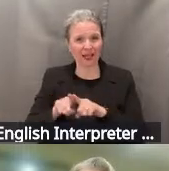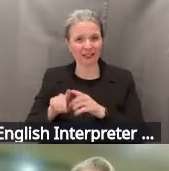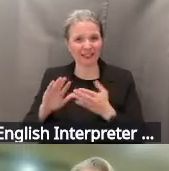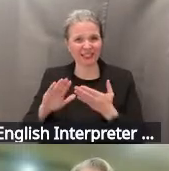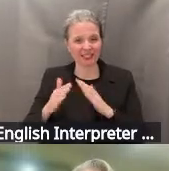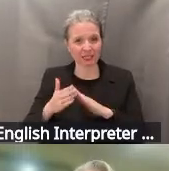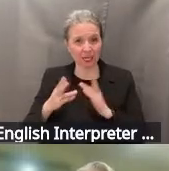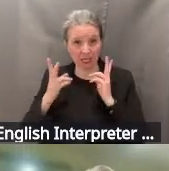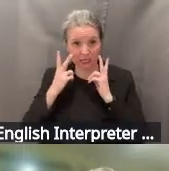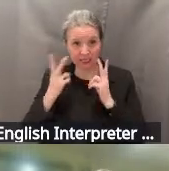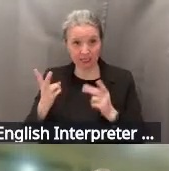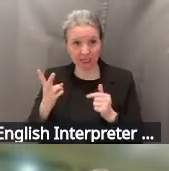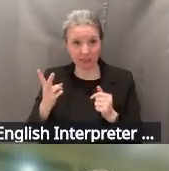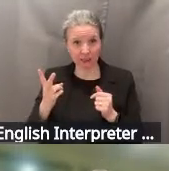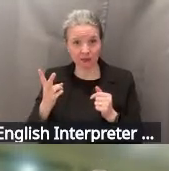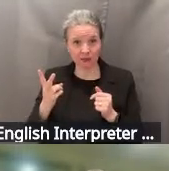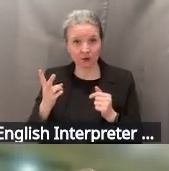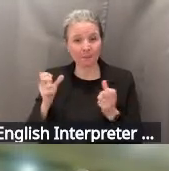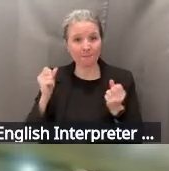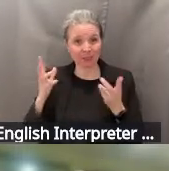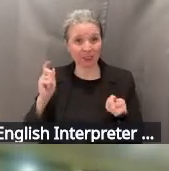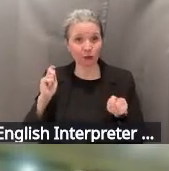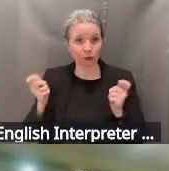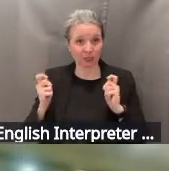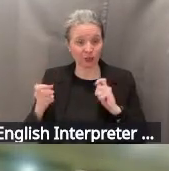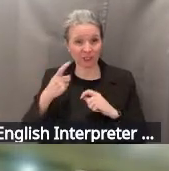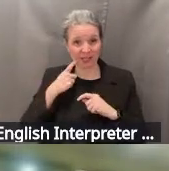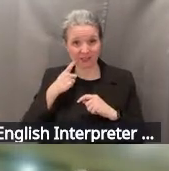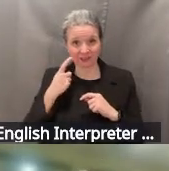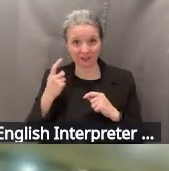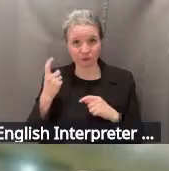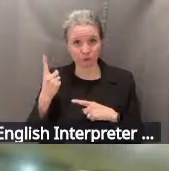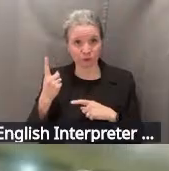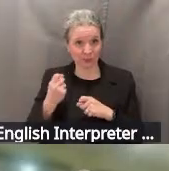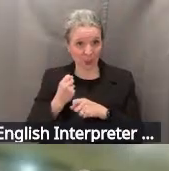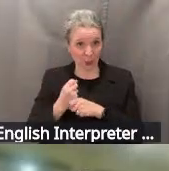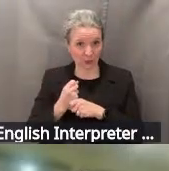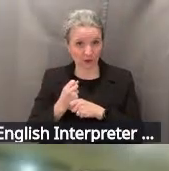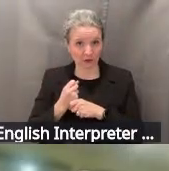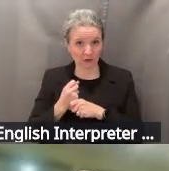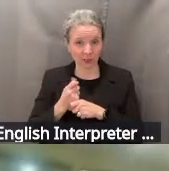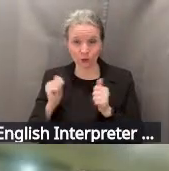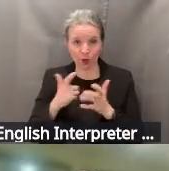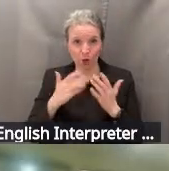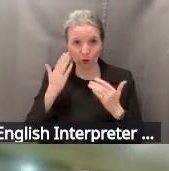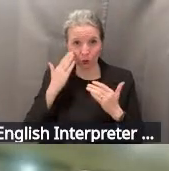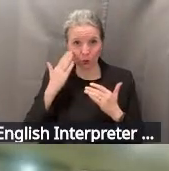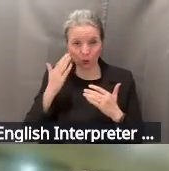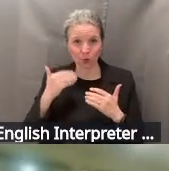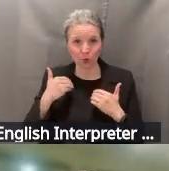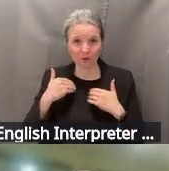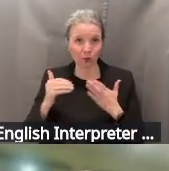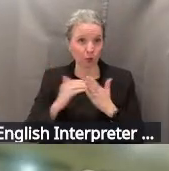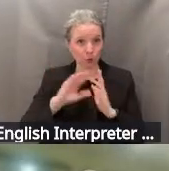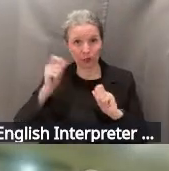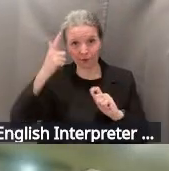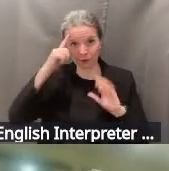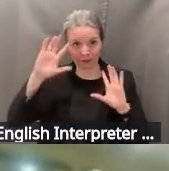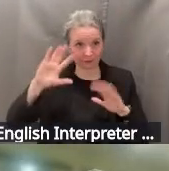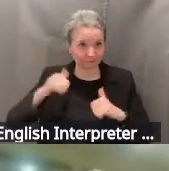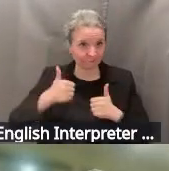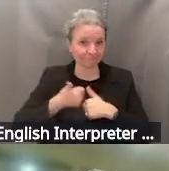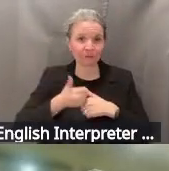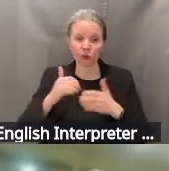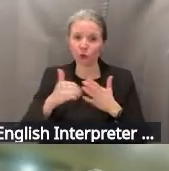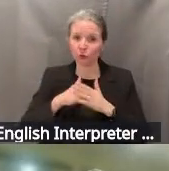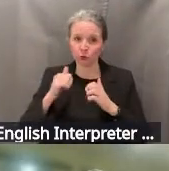seen a lot of change over the last year. As you all know, we have a whole new government and new structure, and